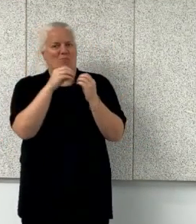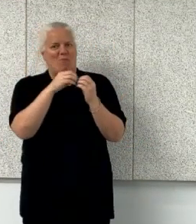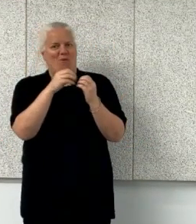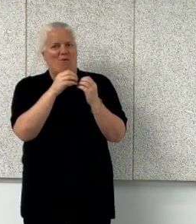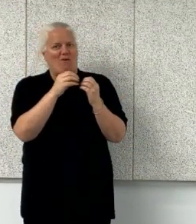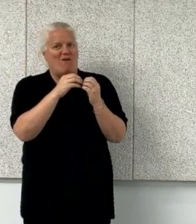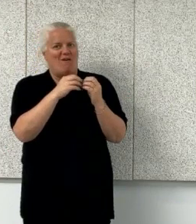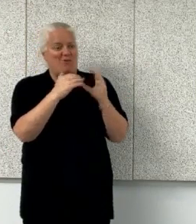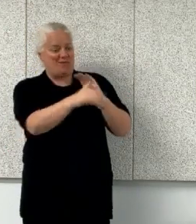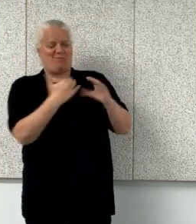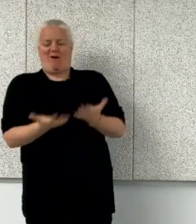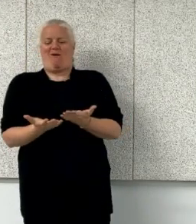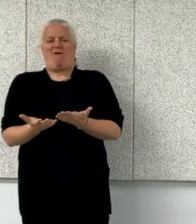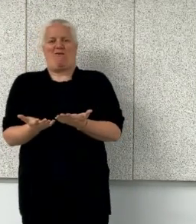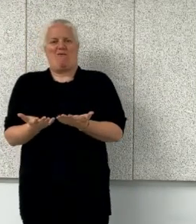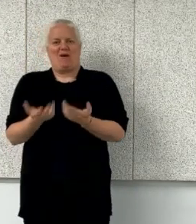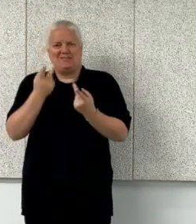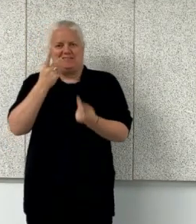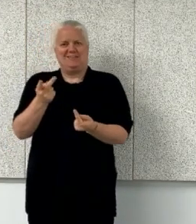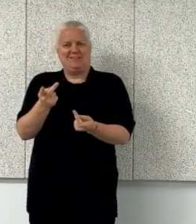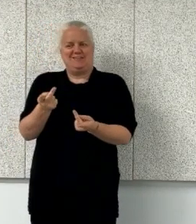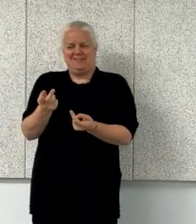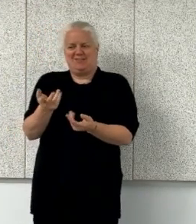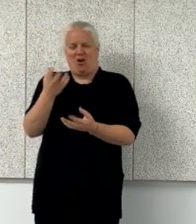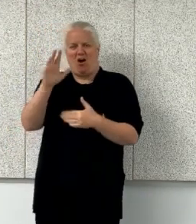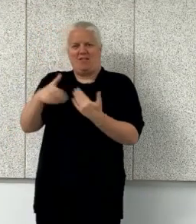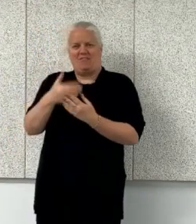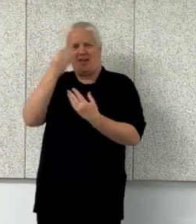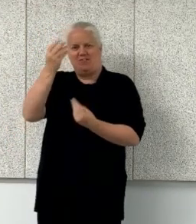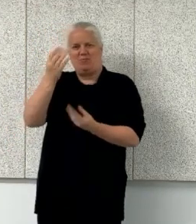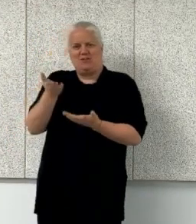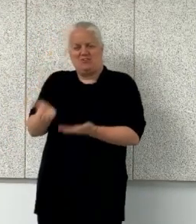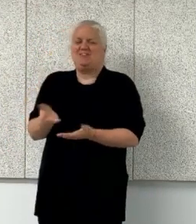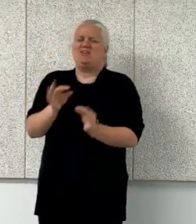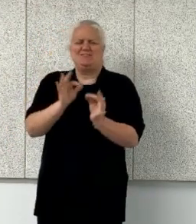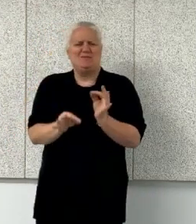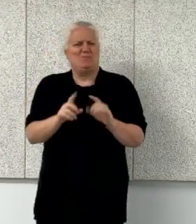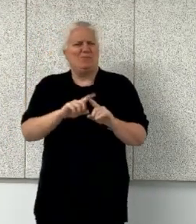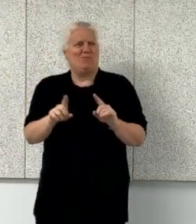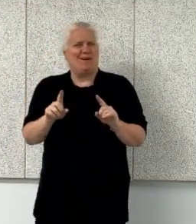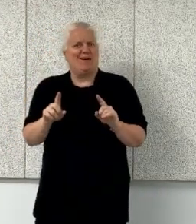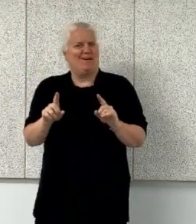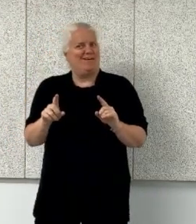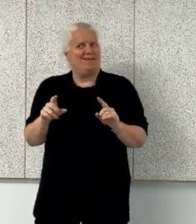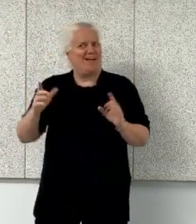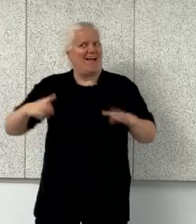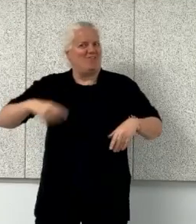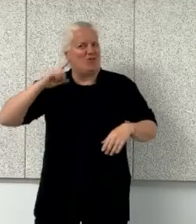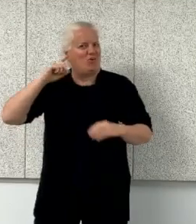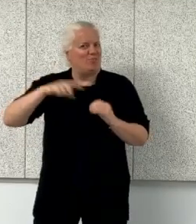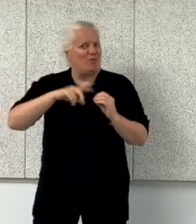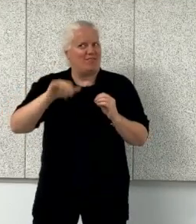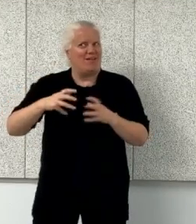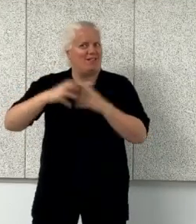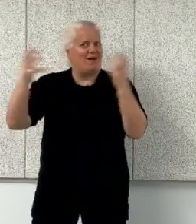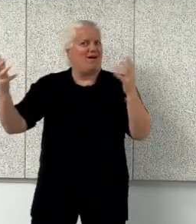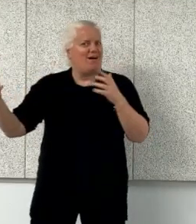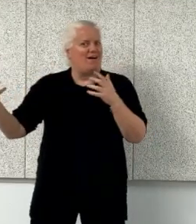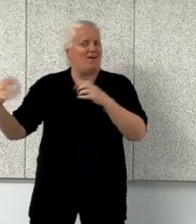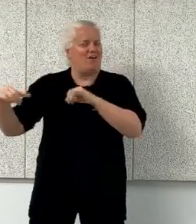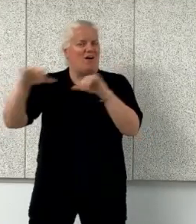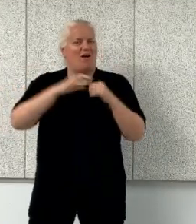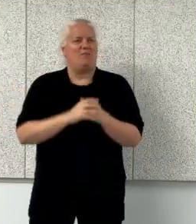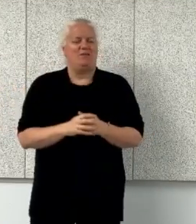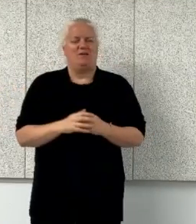so, it seems so simple, and yet I've not heard of that. Yeah. I know. And we should have these things ready, because I hope that we have a blog, I hope that